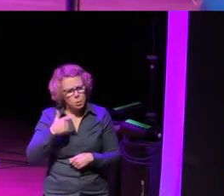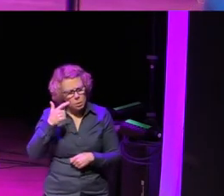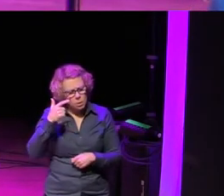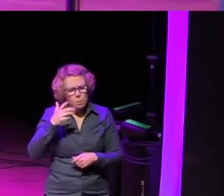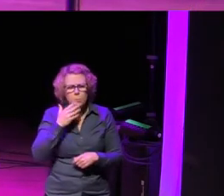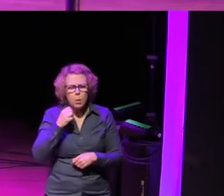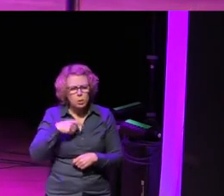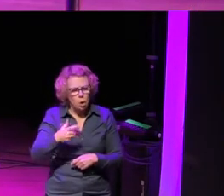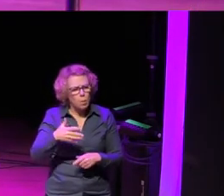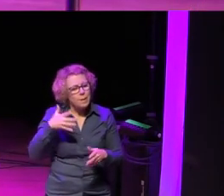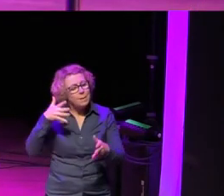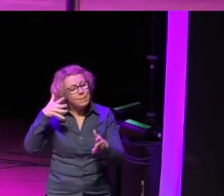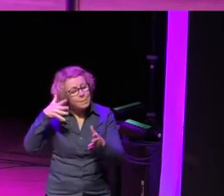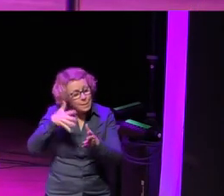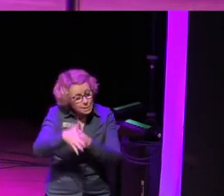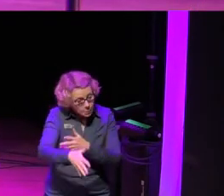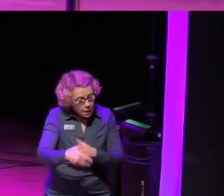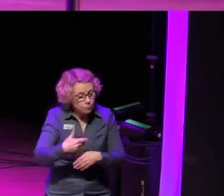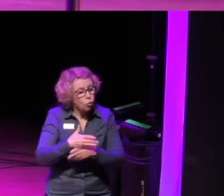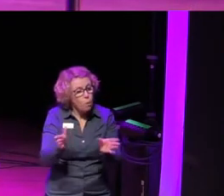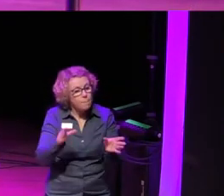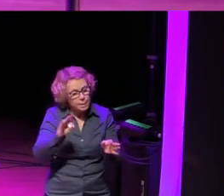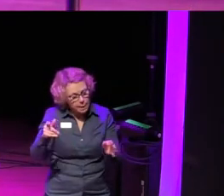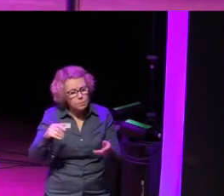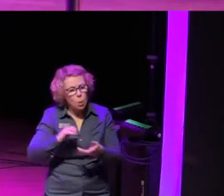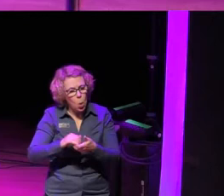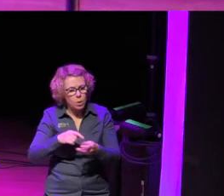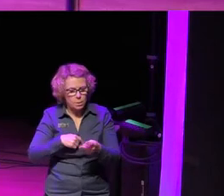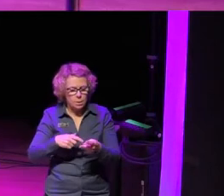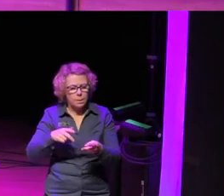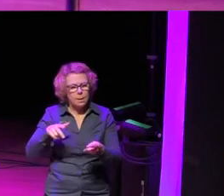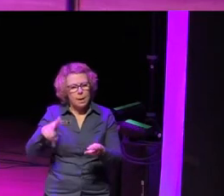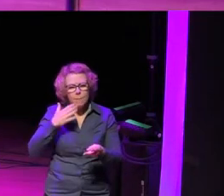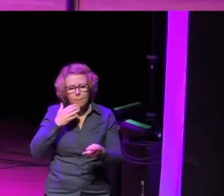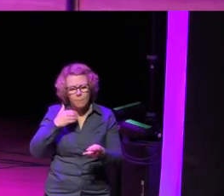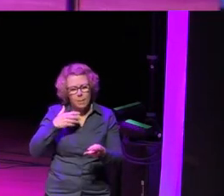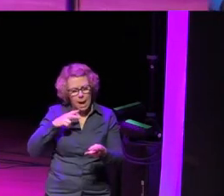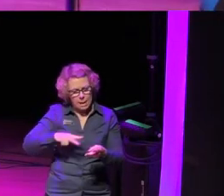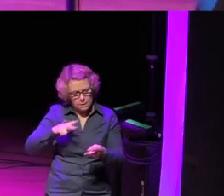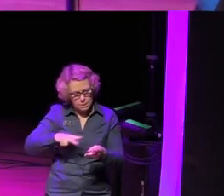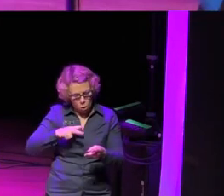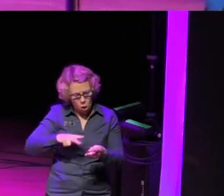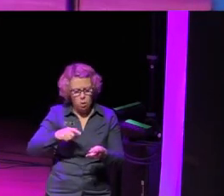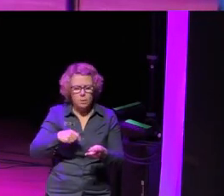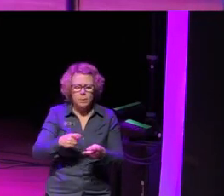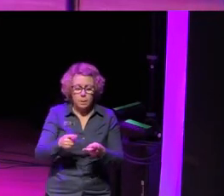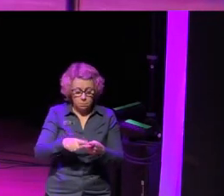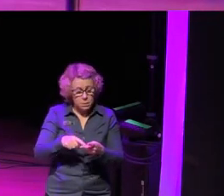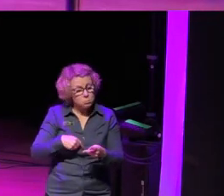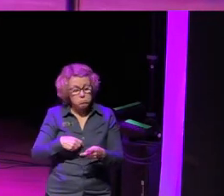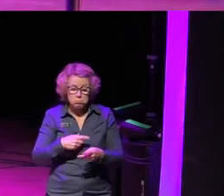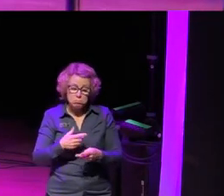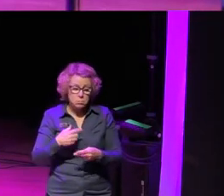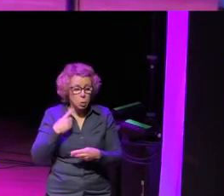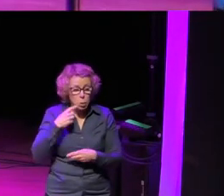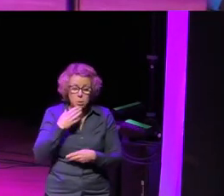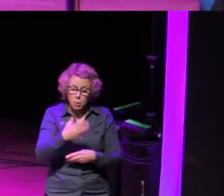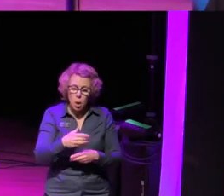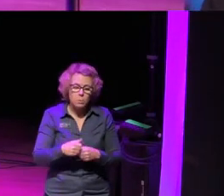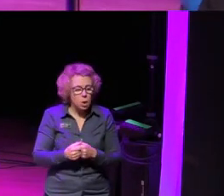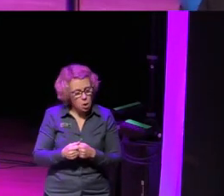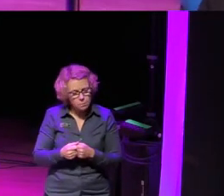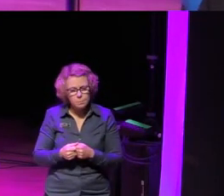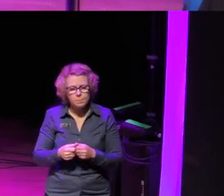transparency. Yeah. That sounds like a right-based approach. Yes. Yeah. Yes. So that's how you put it together with human rights. So yeah. It proves it